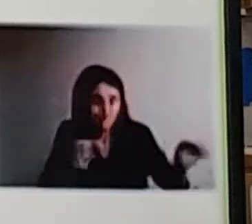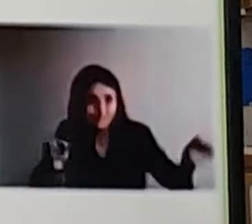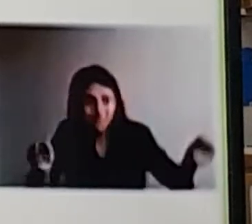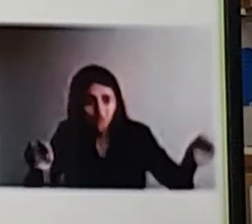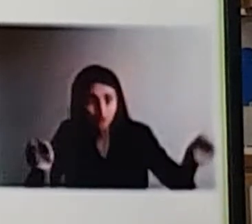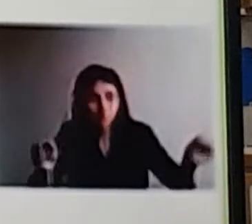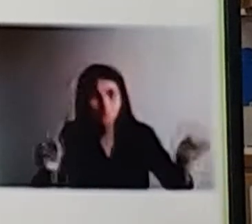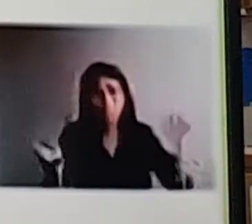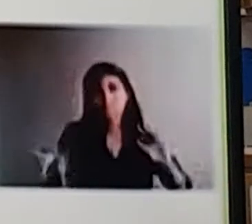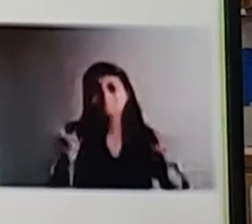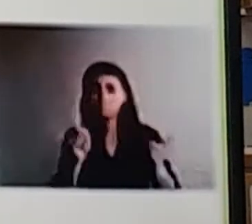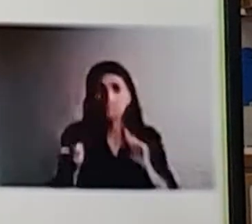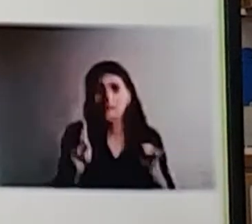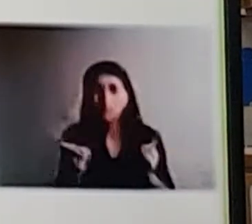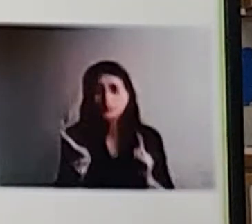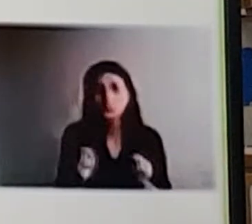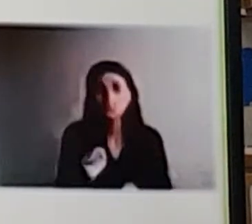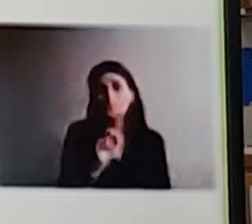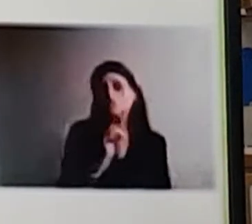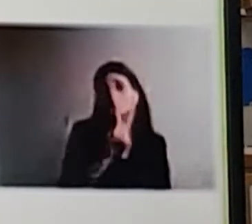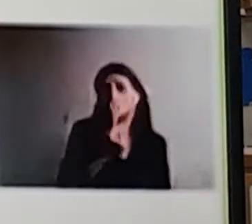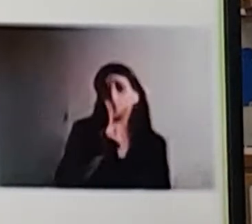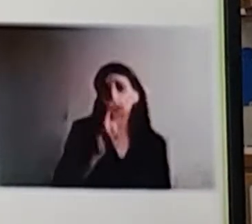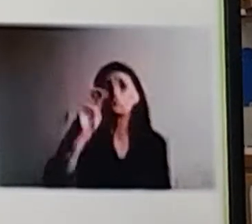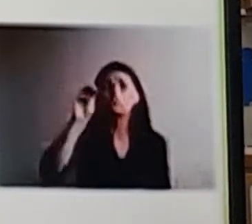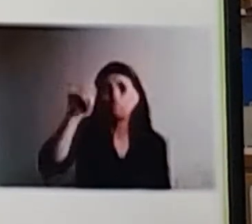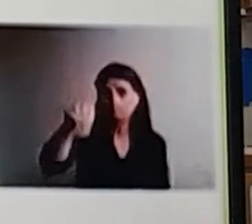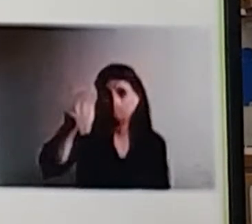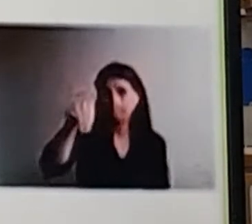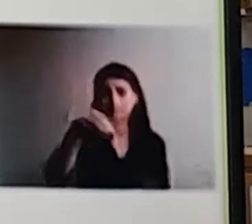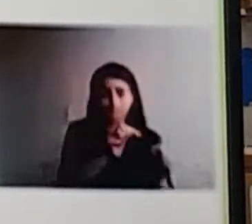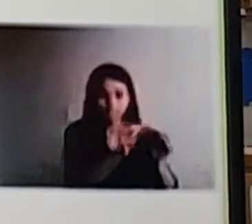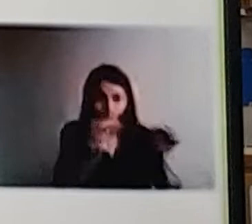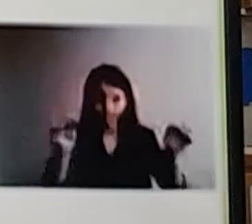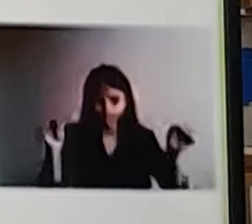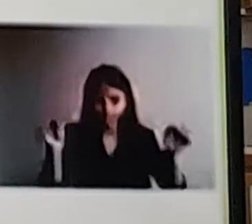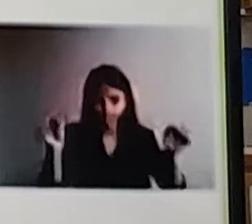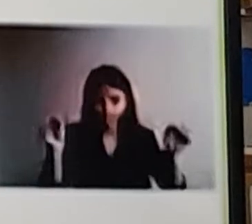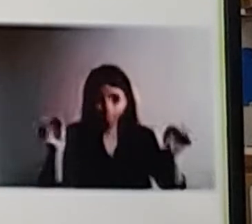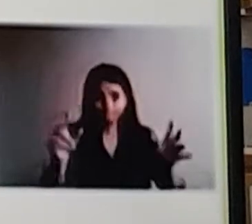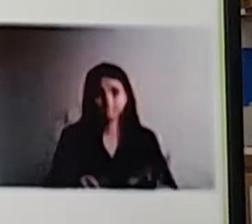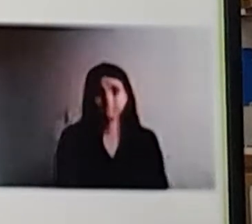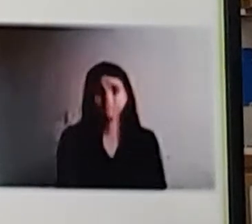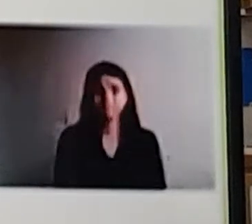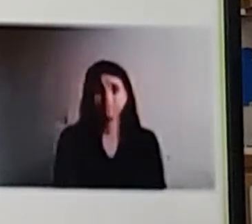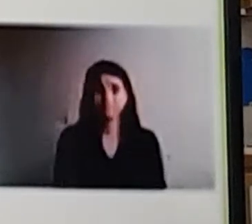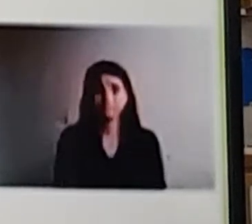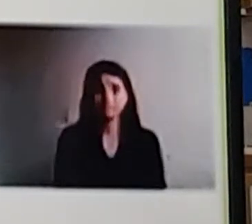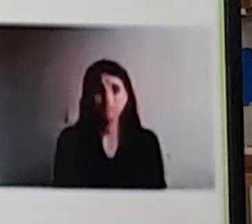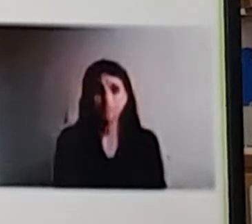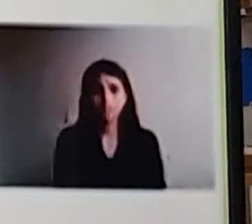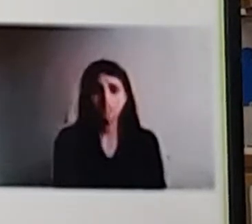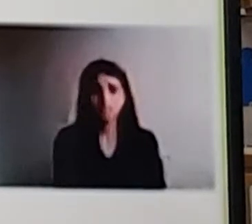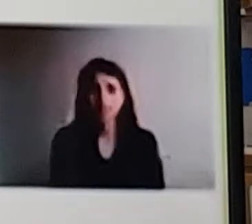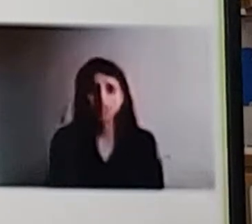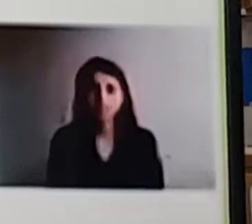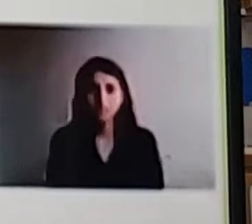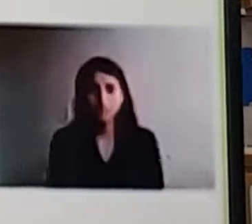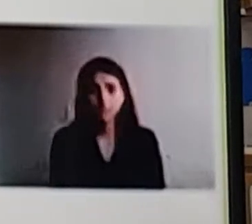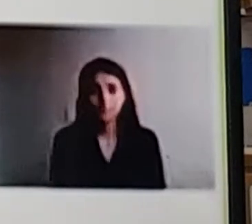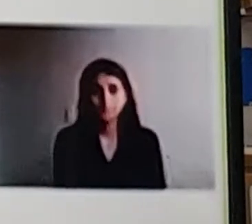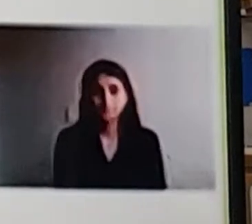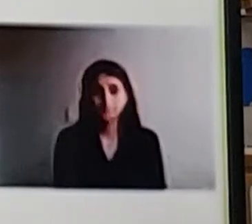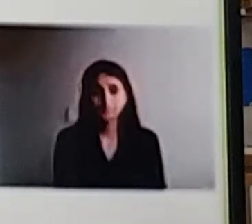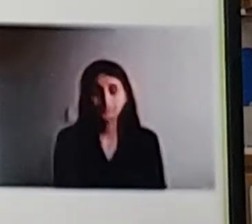so we can accept for 1 meter also, is no problem. And this is the height of the